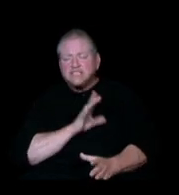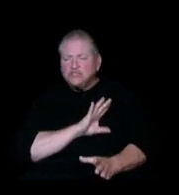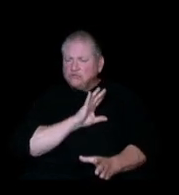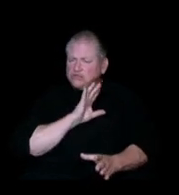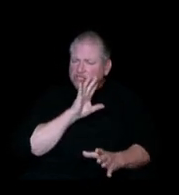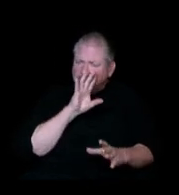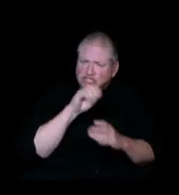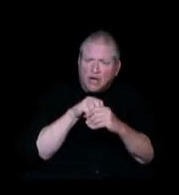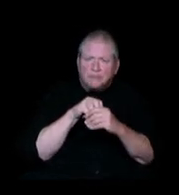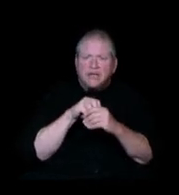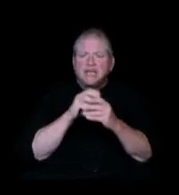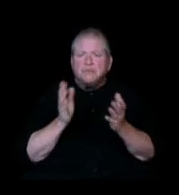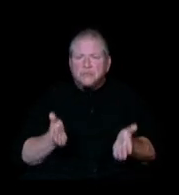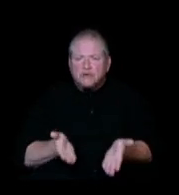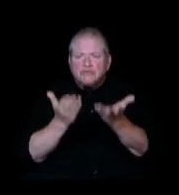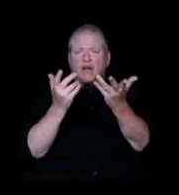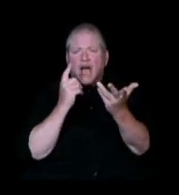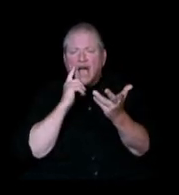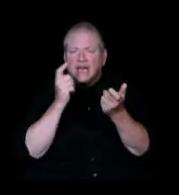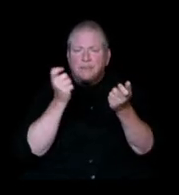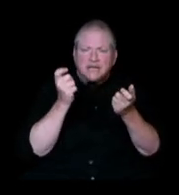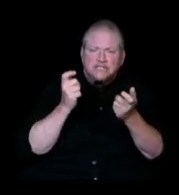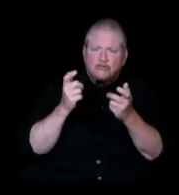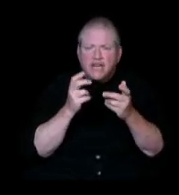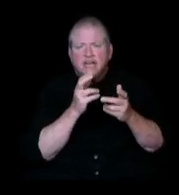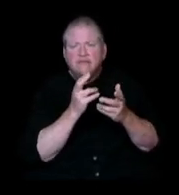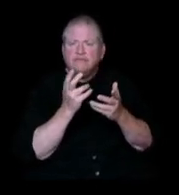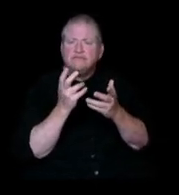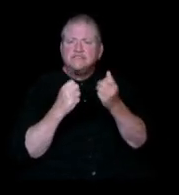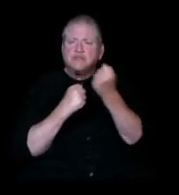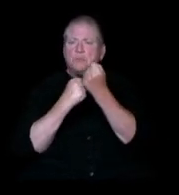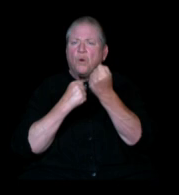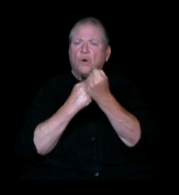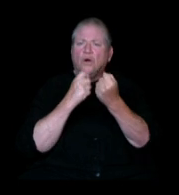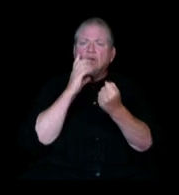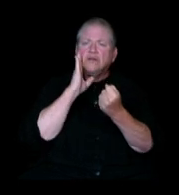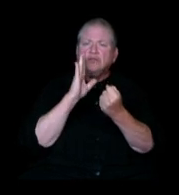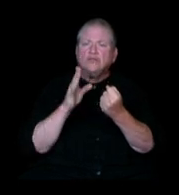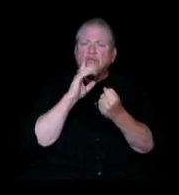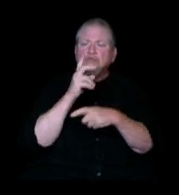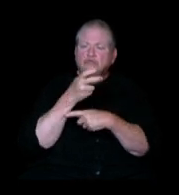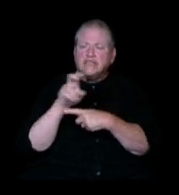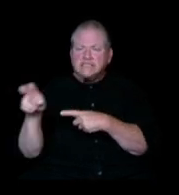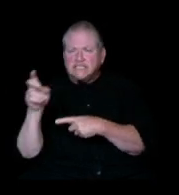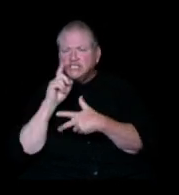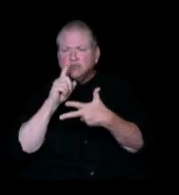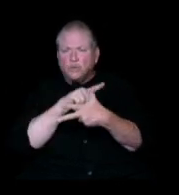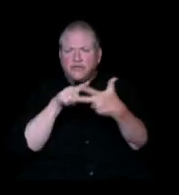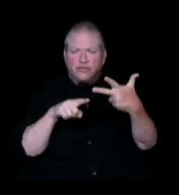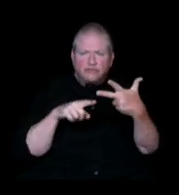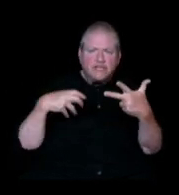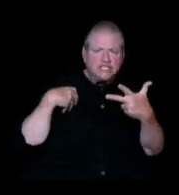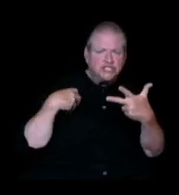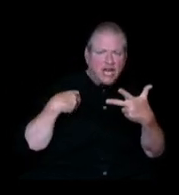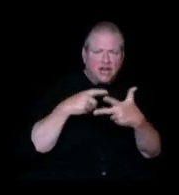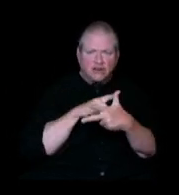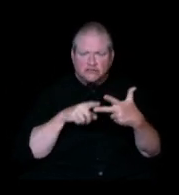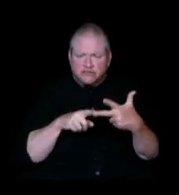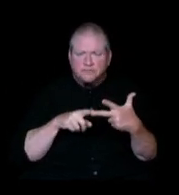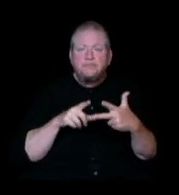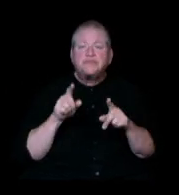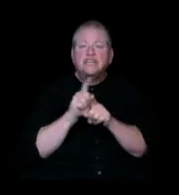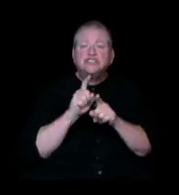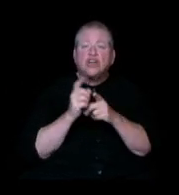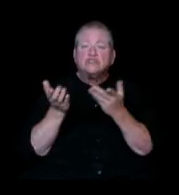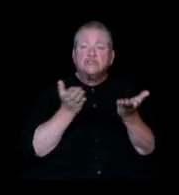in and also provide crucial administrative support to the sociology department through the transitions between three chairs.